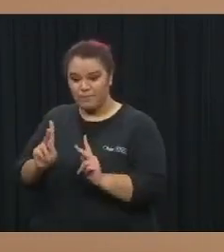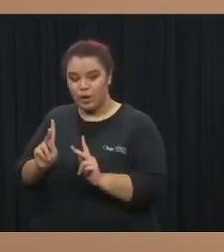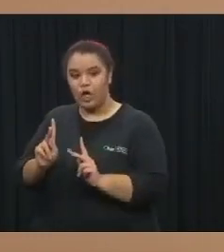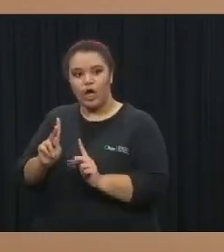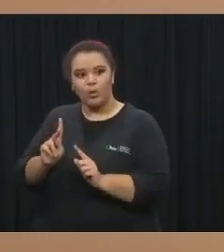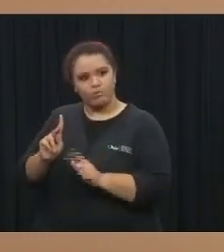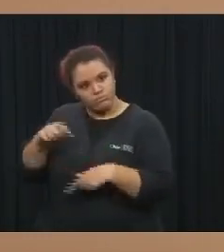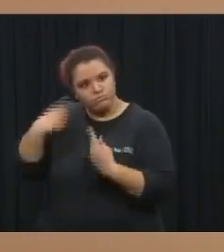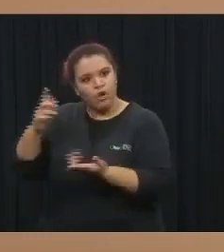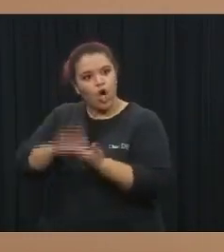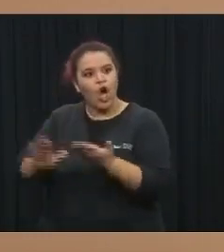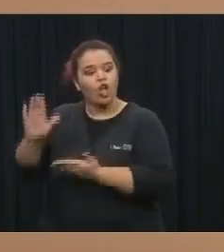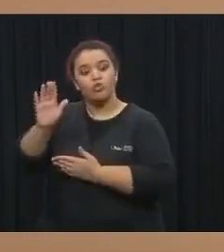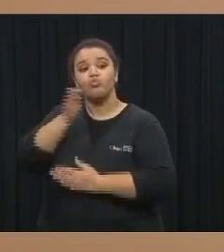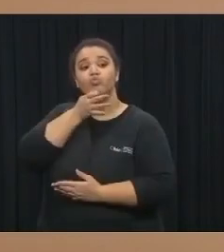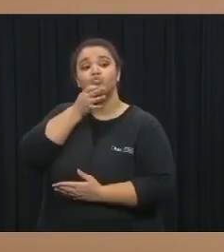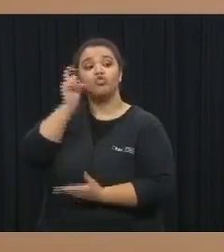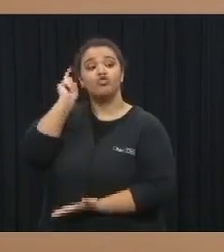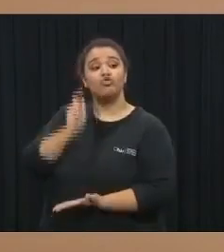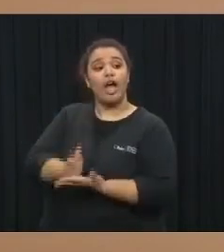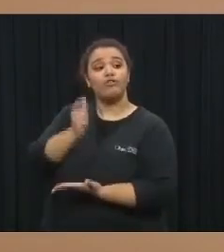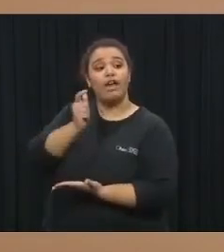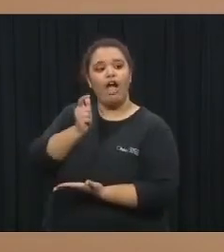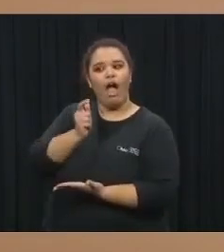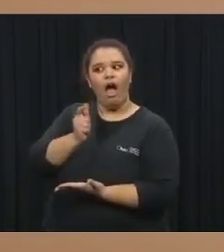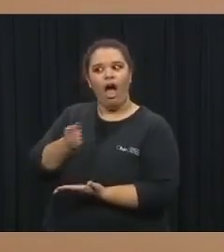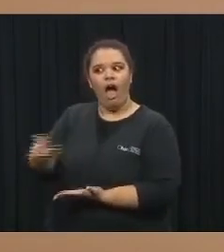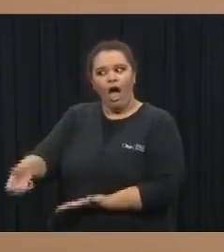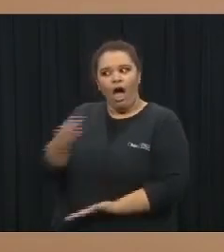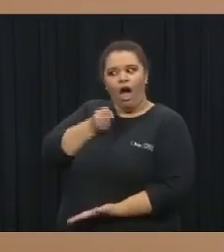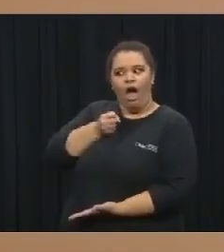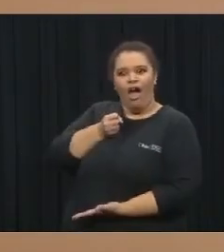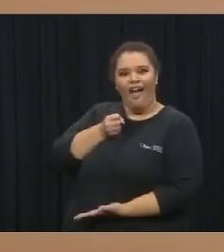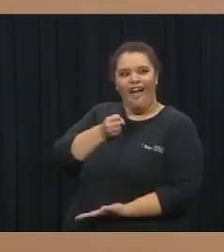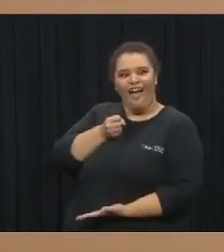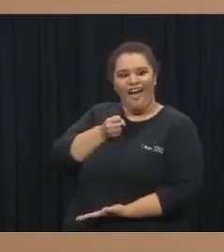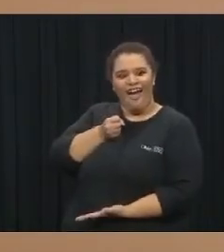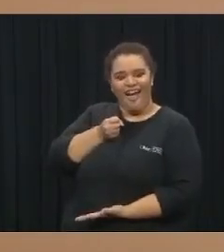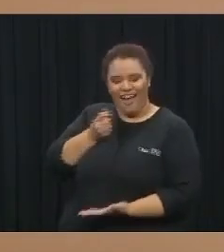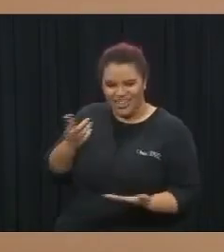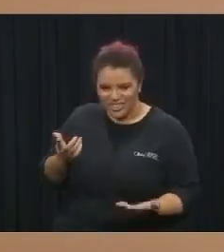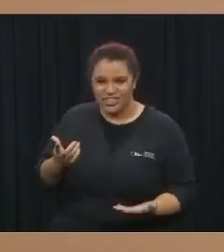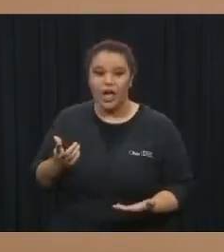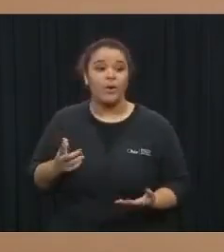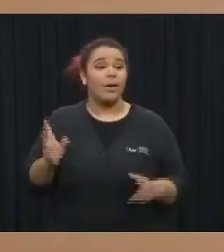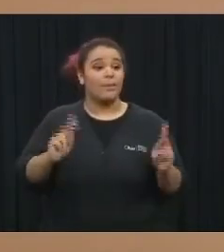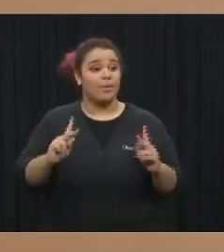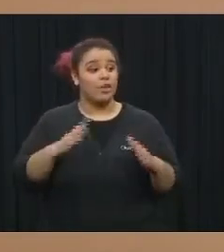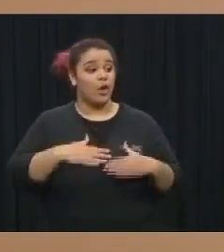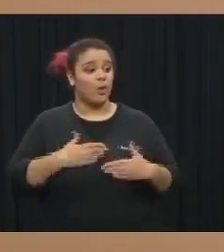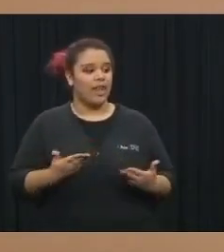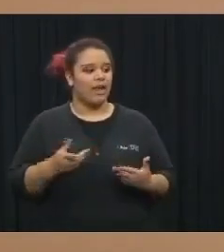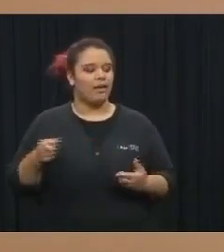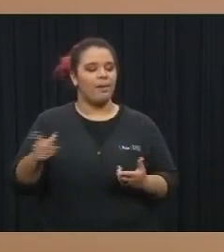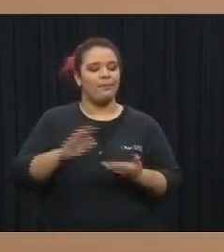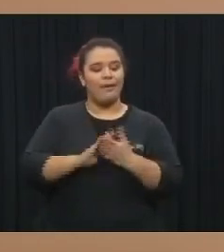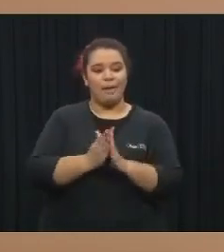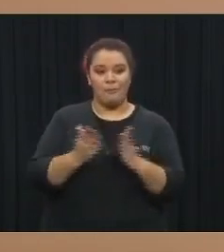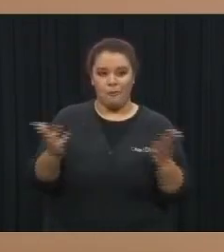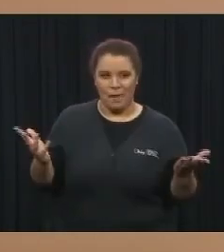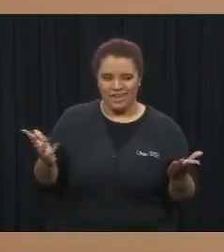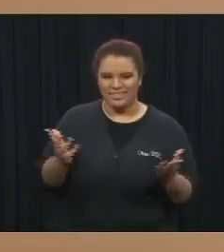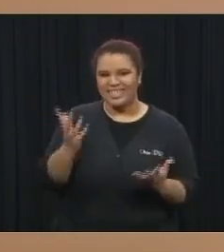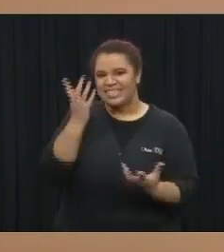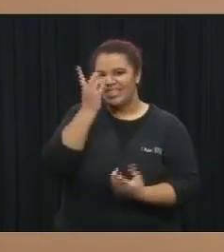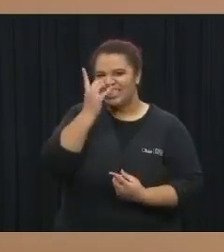of some basic epi skills. So we'll be using people and be making disease detectives out of the willing to help us in this work where